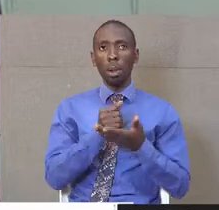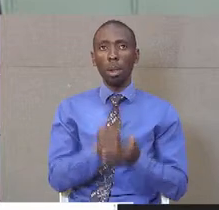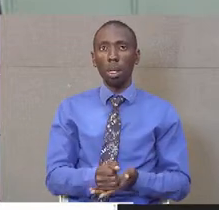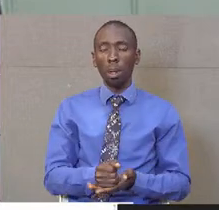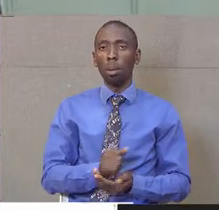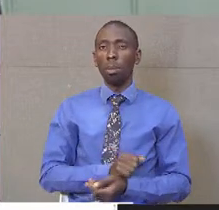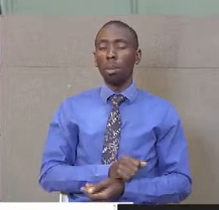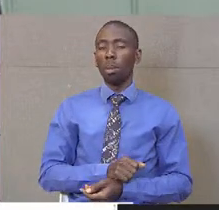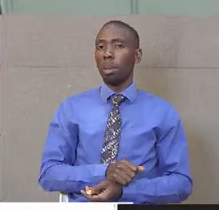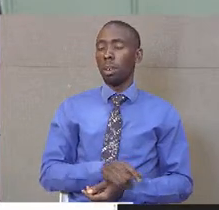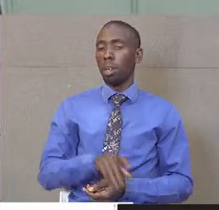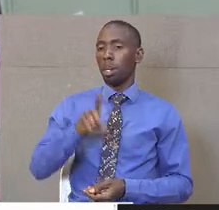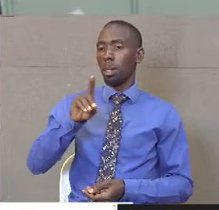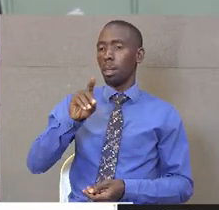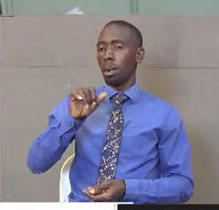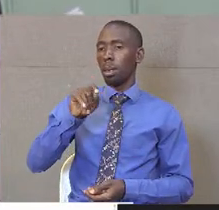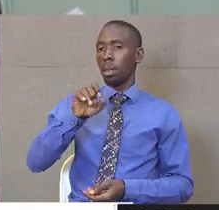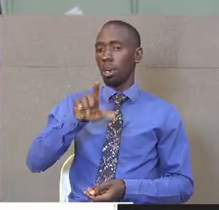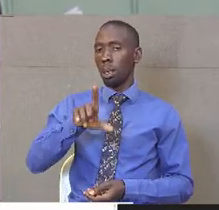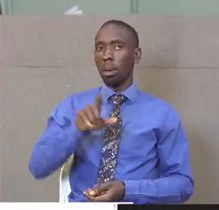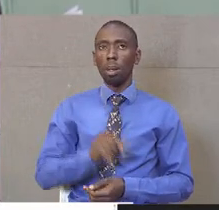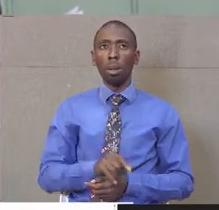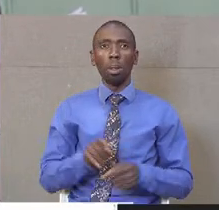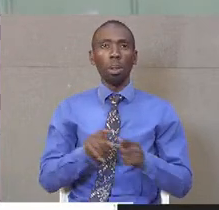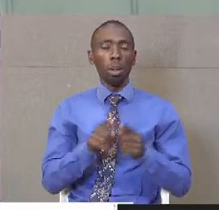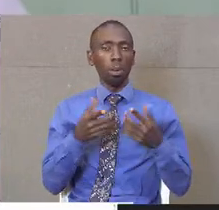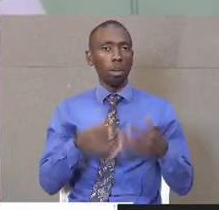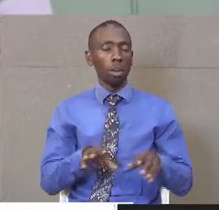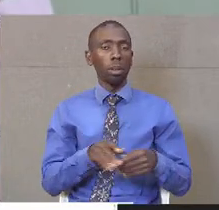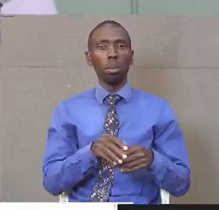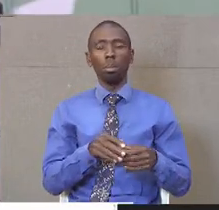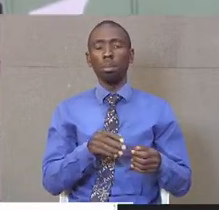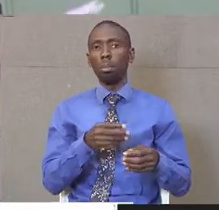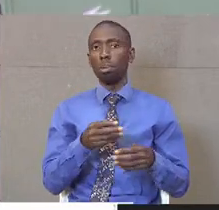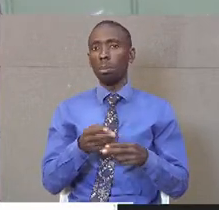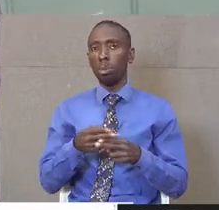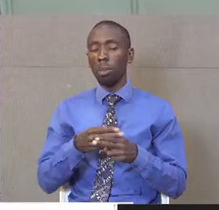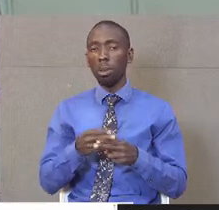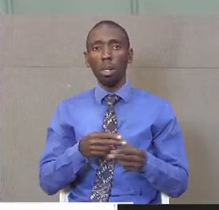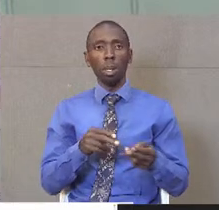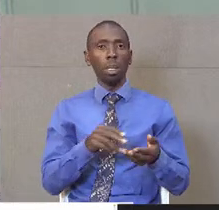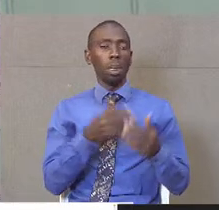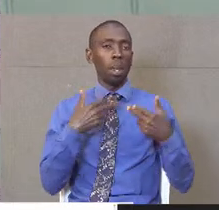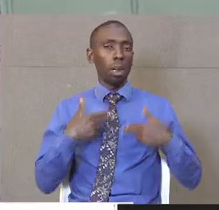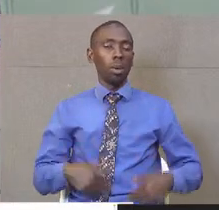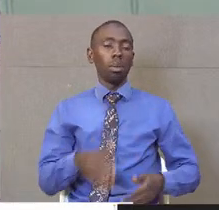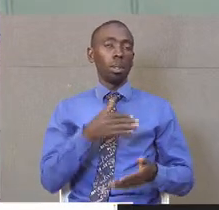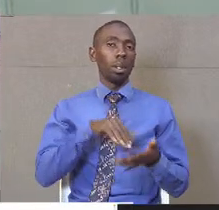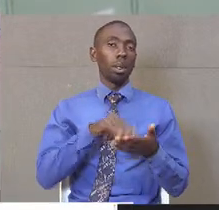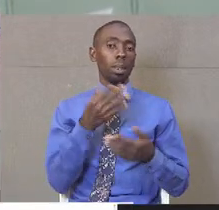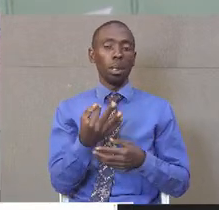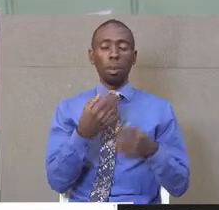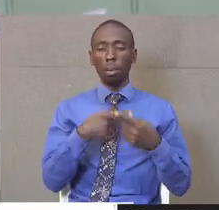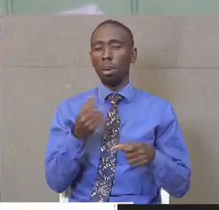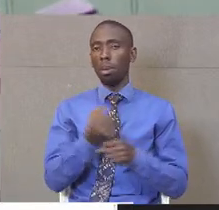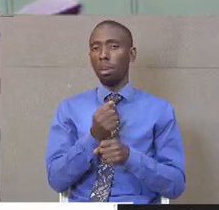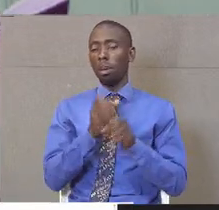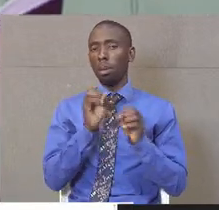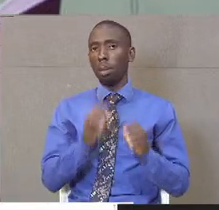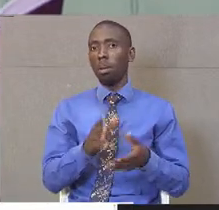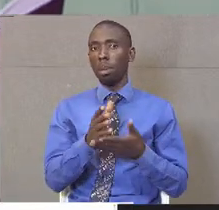from China and distributed to my health center threes. But they are not operational because of